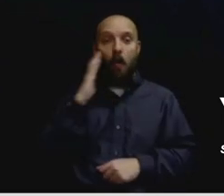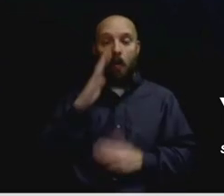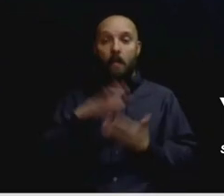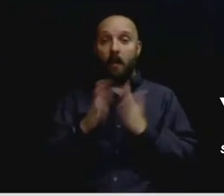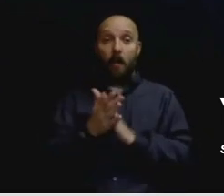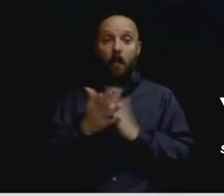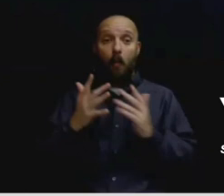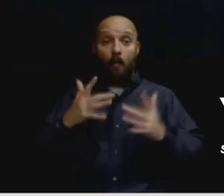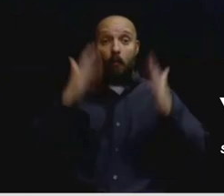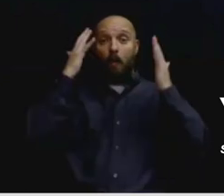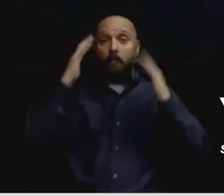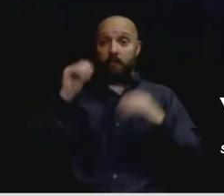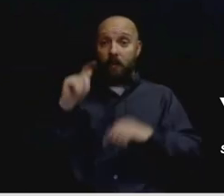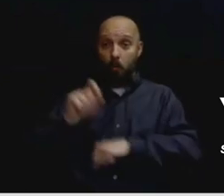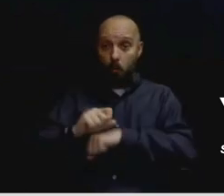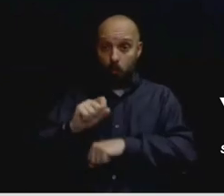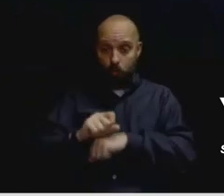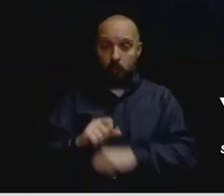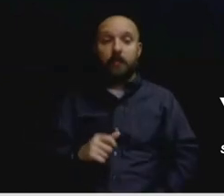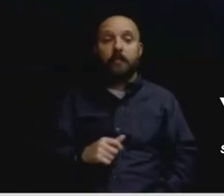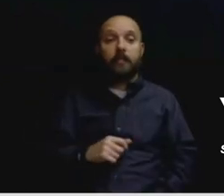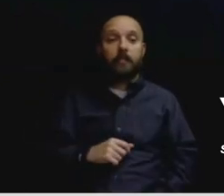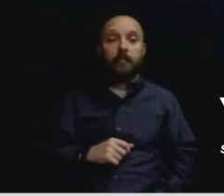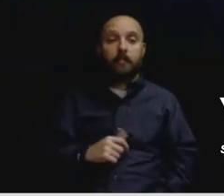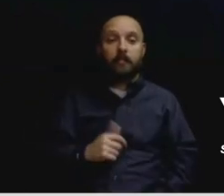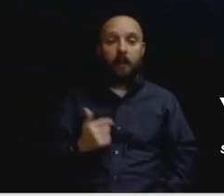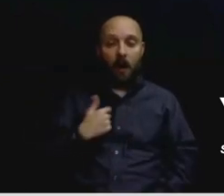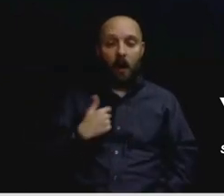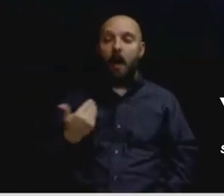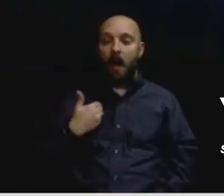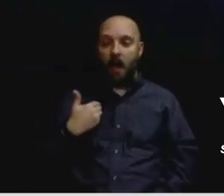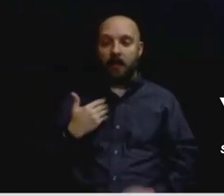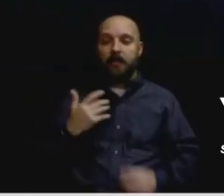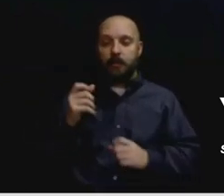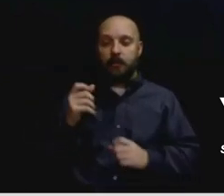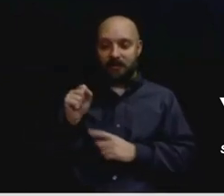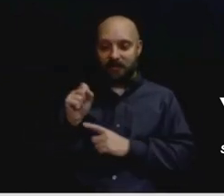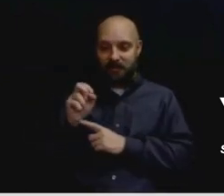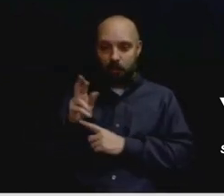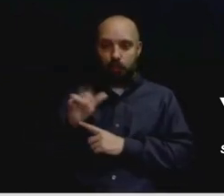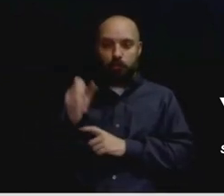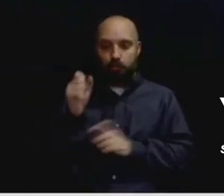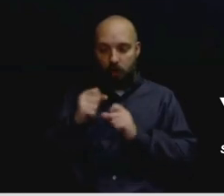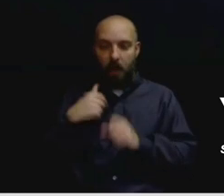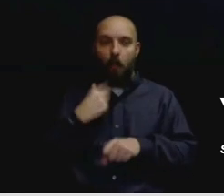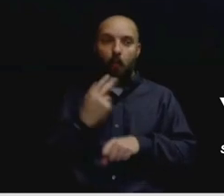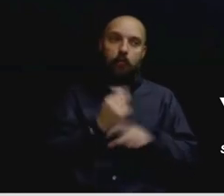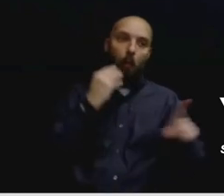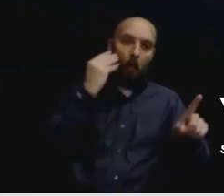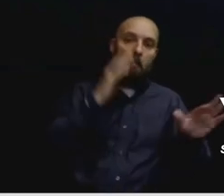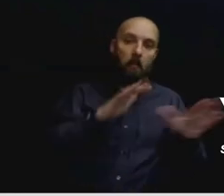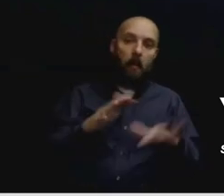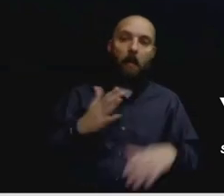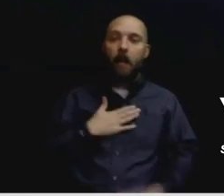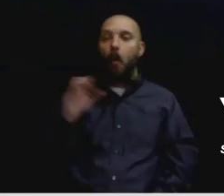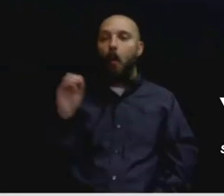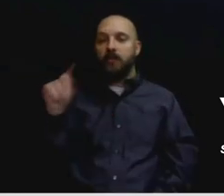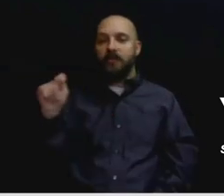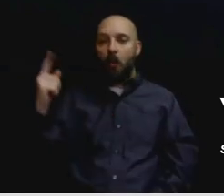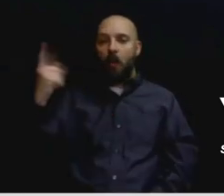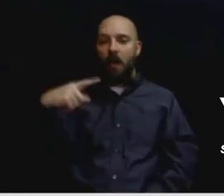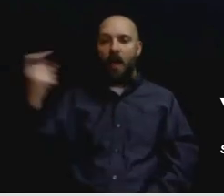at work. I had sensory strategies that I would use at home, etc. My OT one day asked me, she